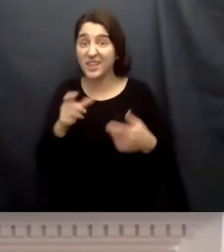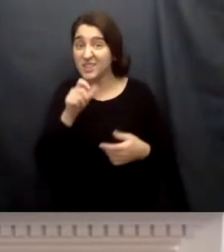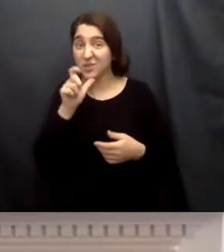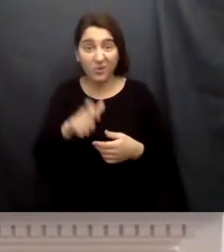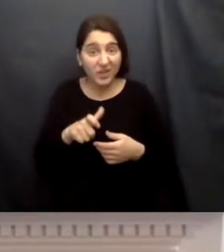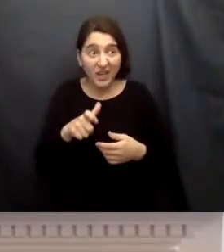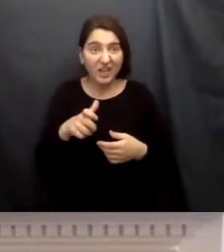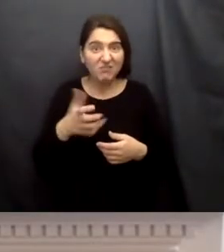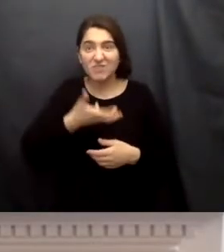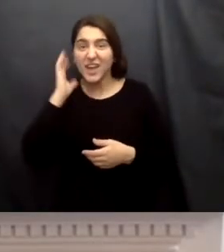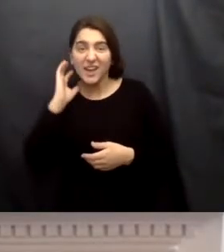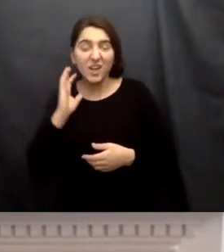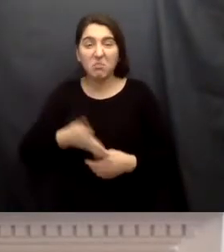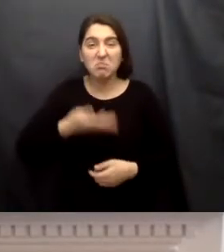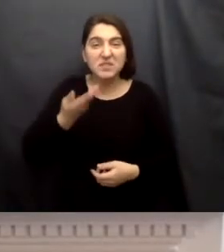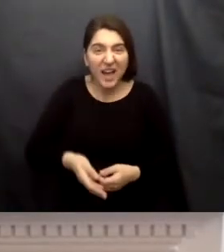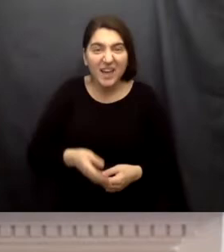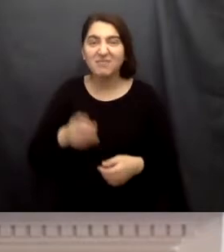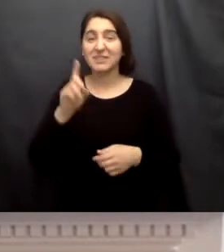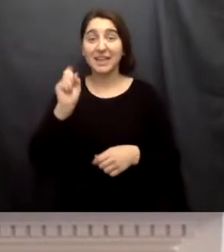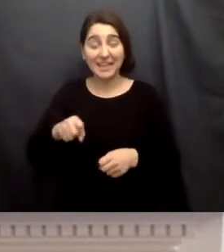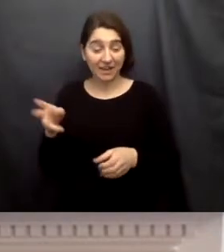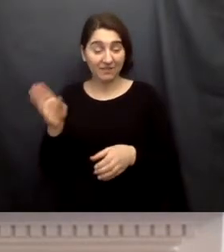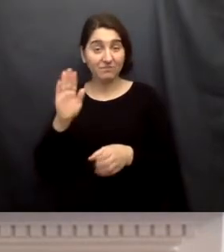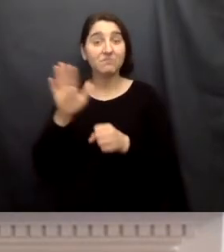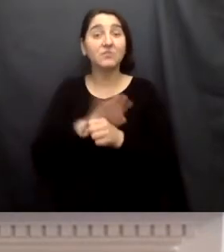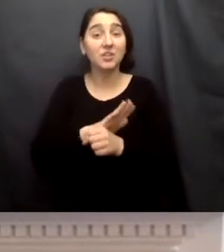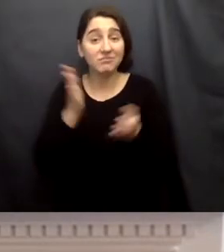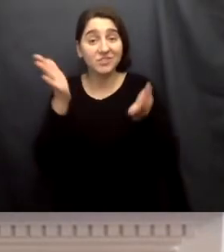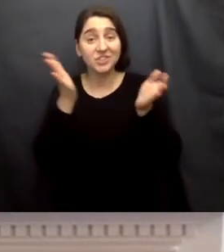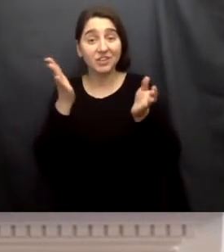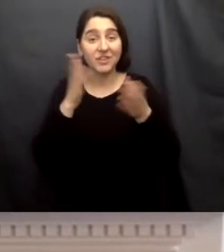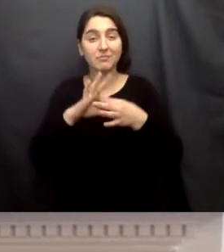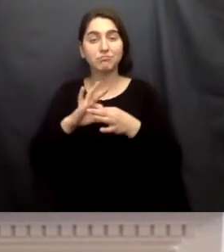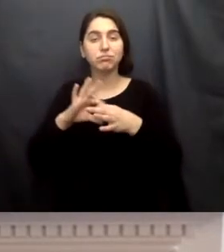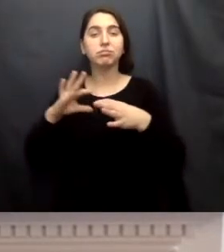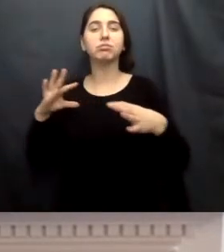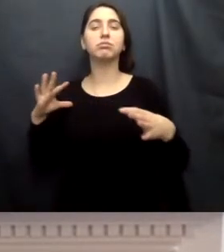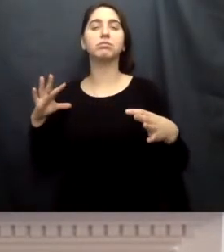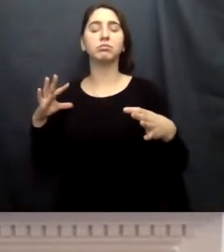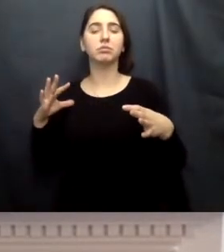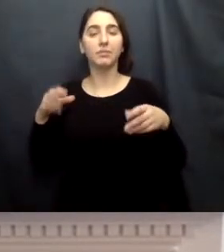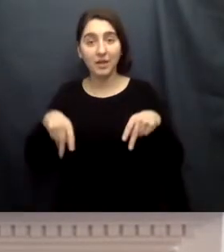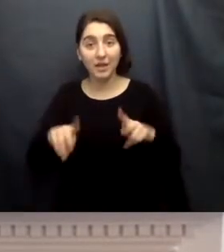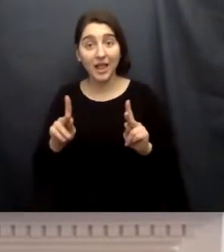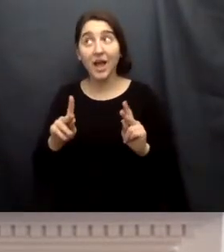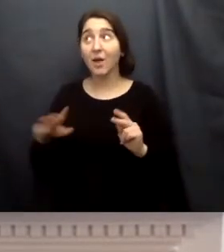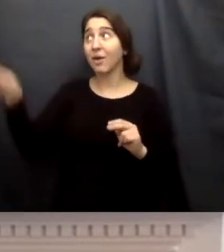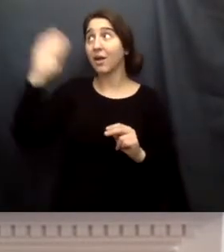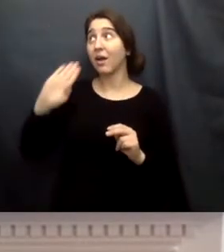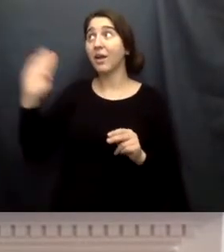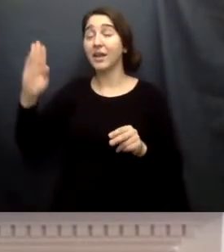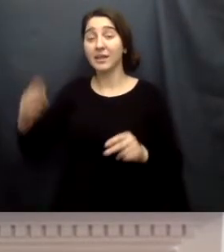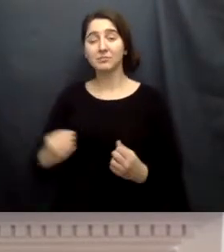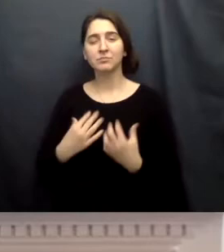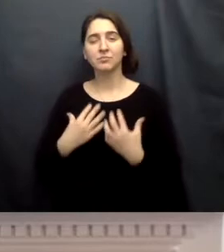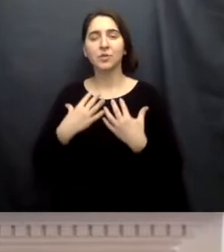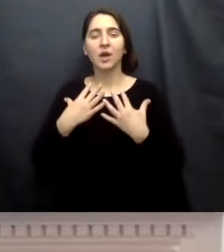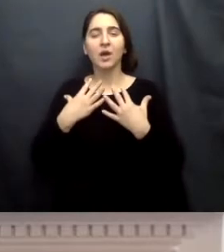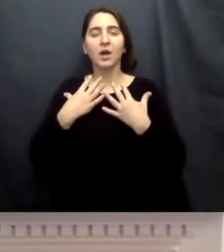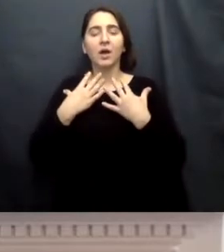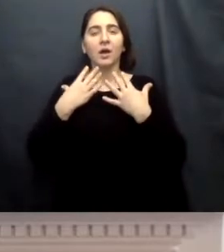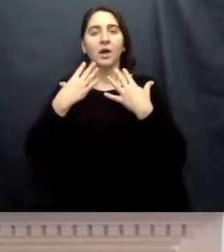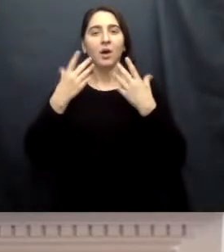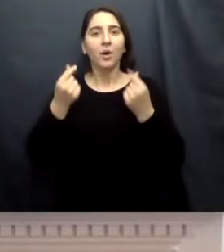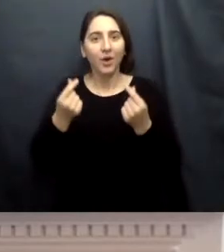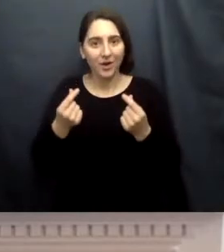Release what you no longer need to hold on to anymore so that you may fully enter into this service. Allow the